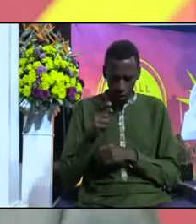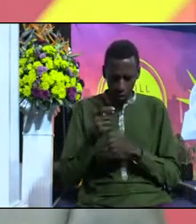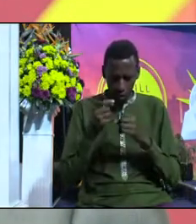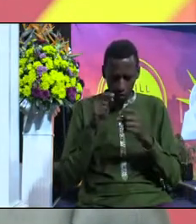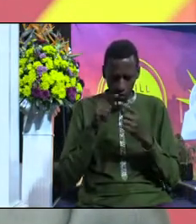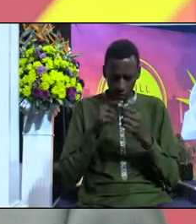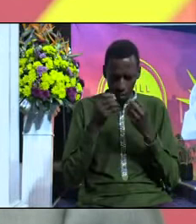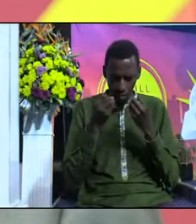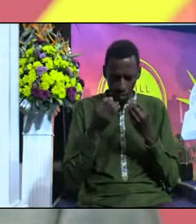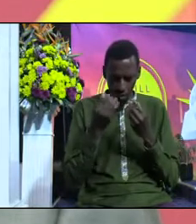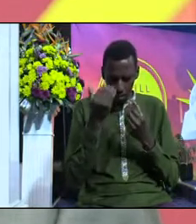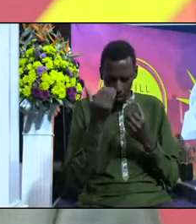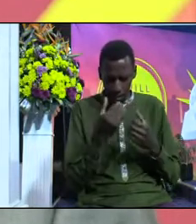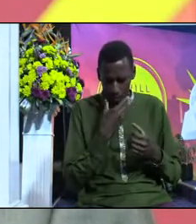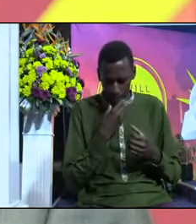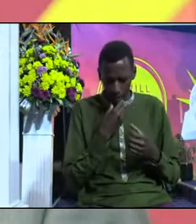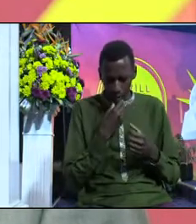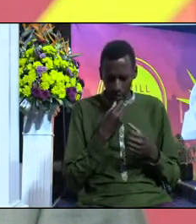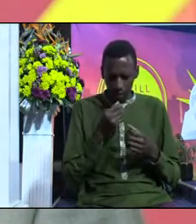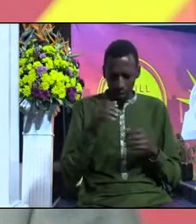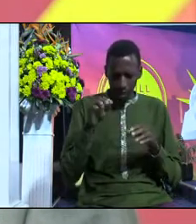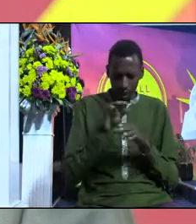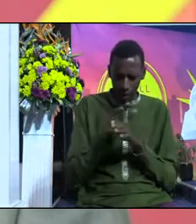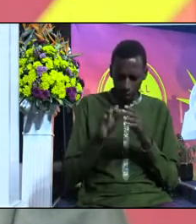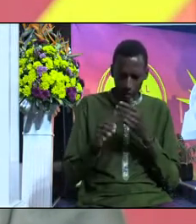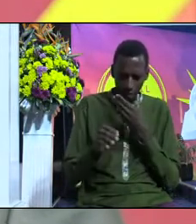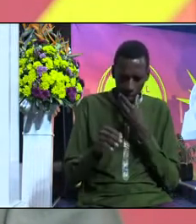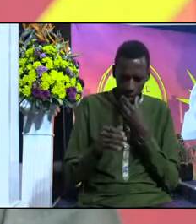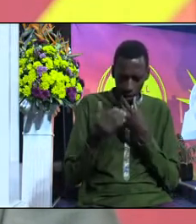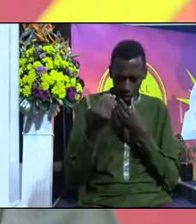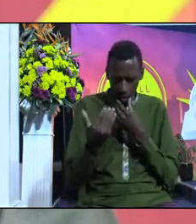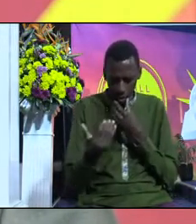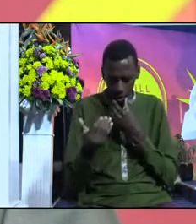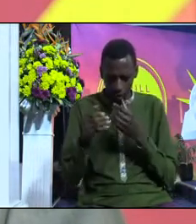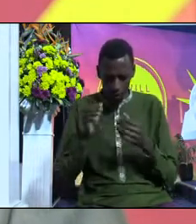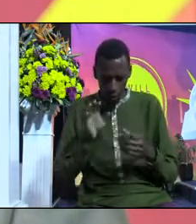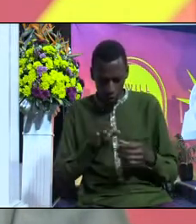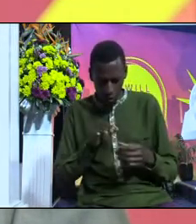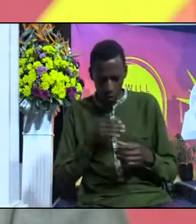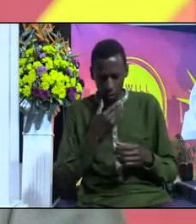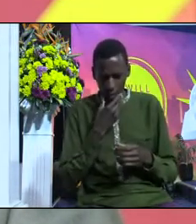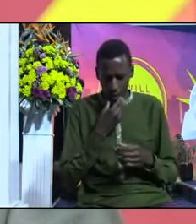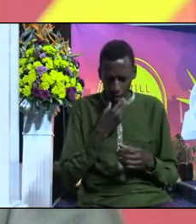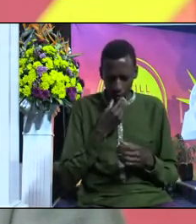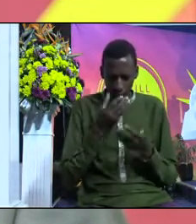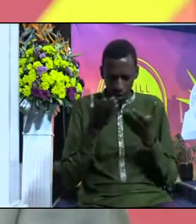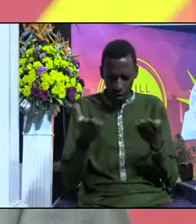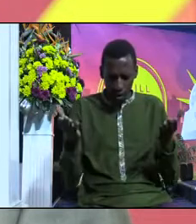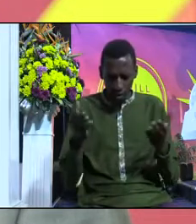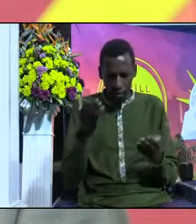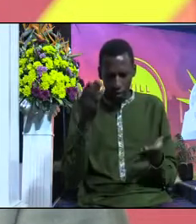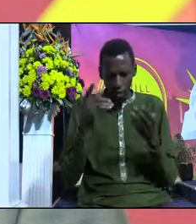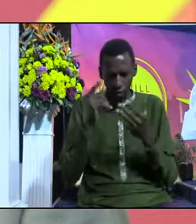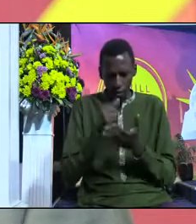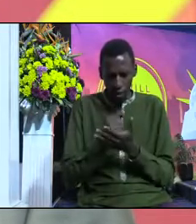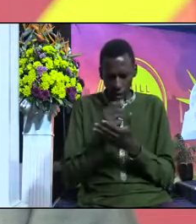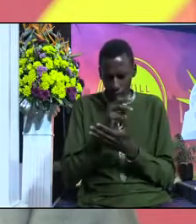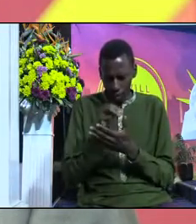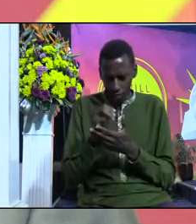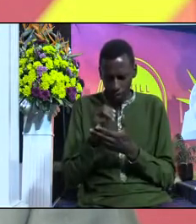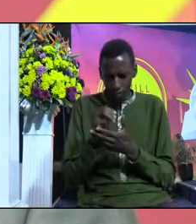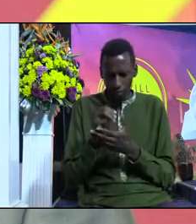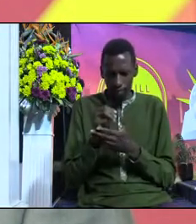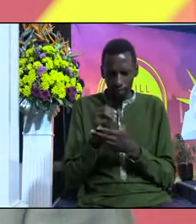you do for them. Every young girl and every young man who is here, may you help them, Lord, to go